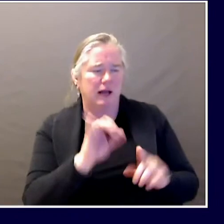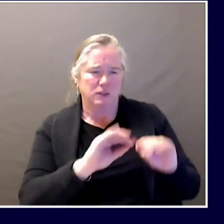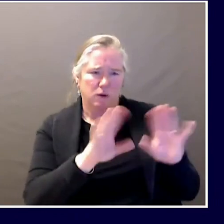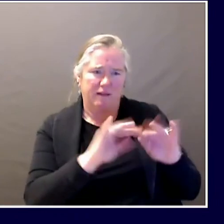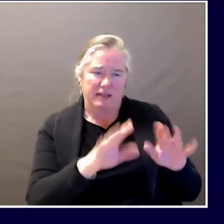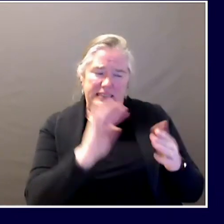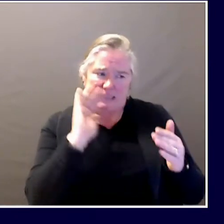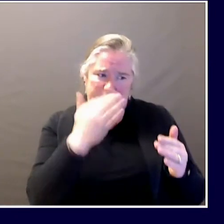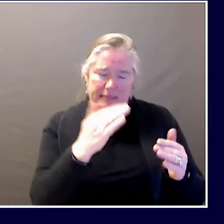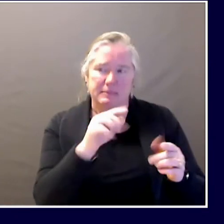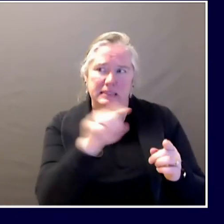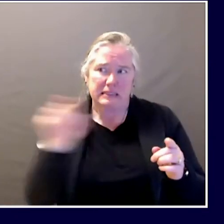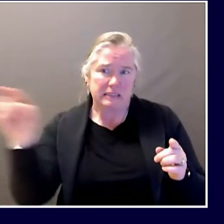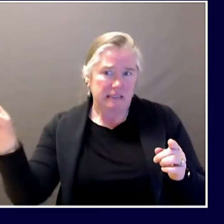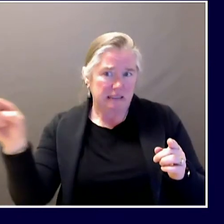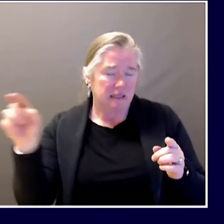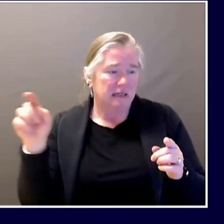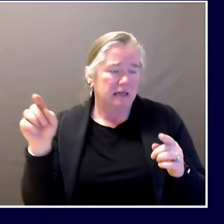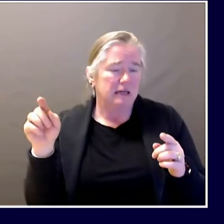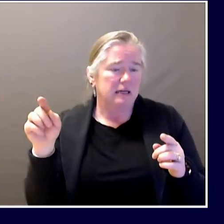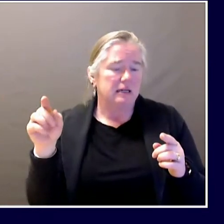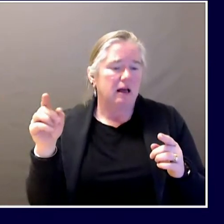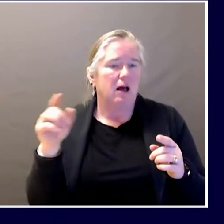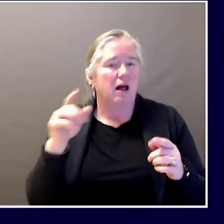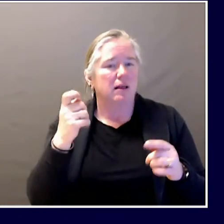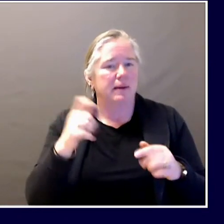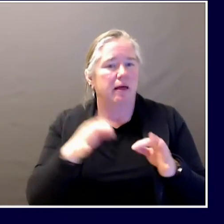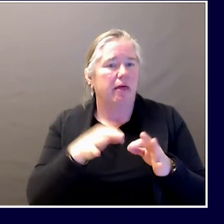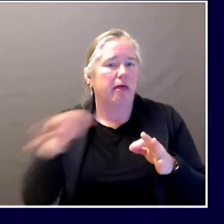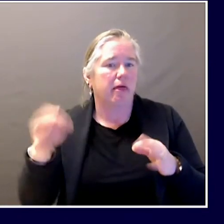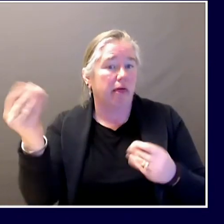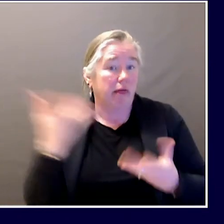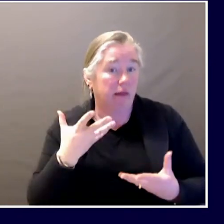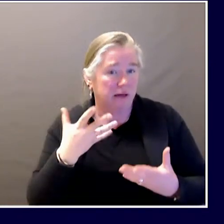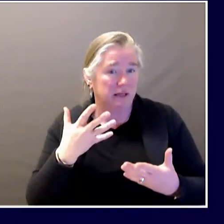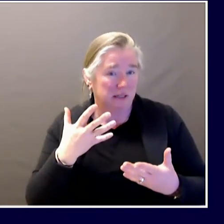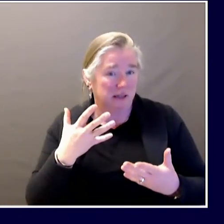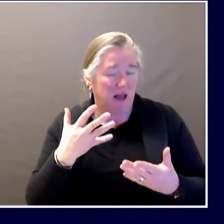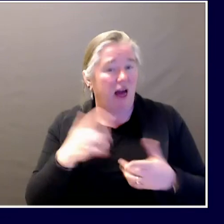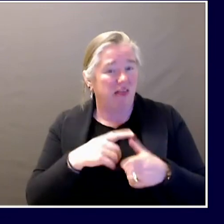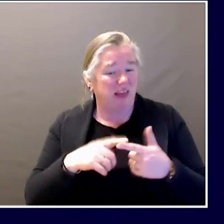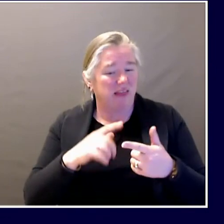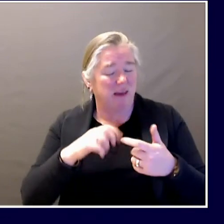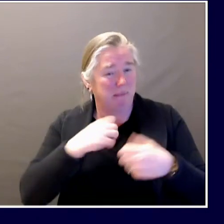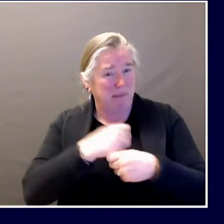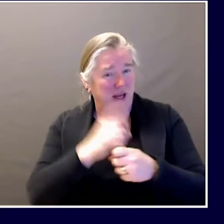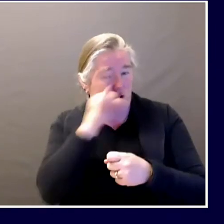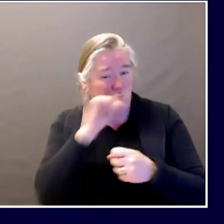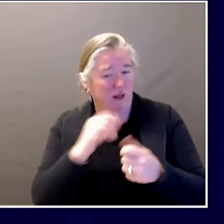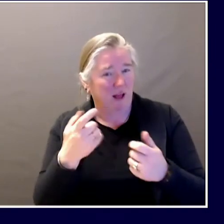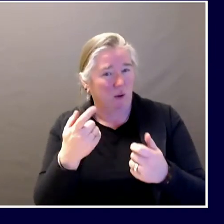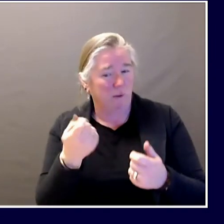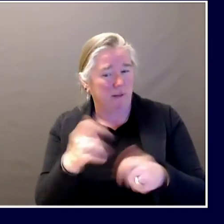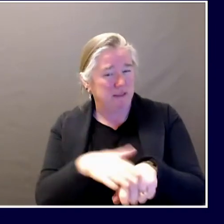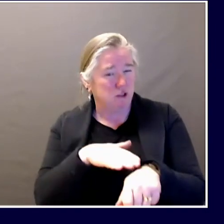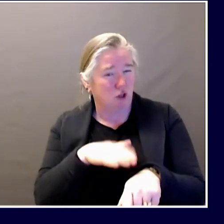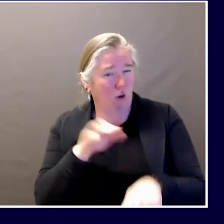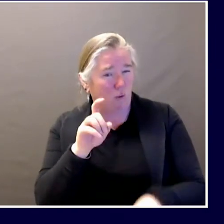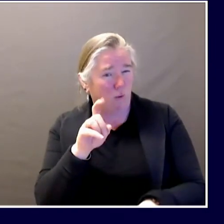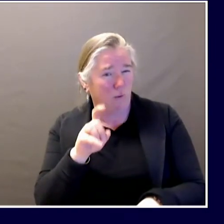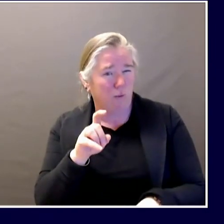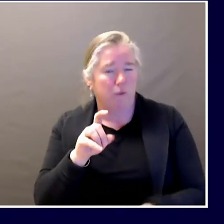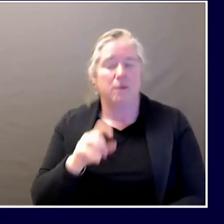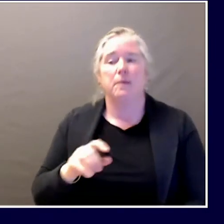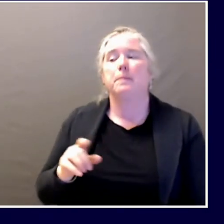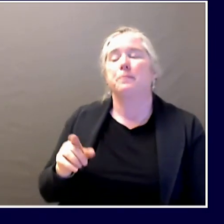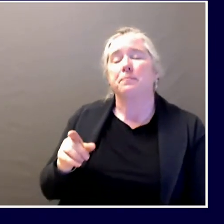reporting from providers that made it seem like we were going slower than we actually are. Is that fair to say? Or that's an